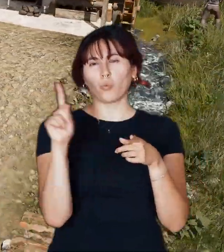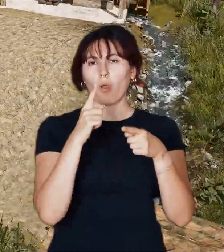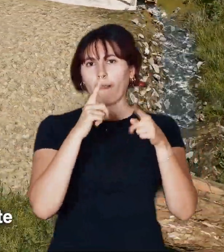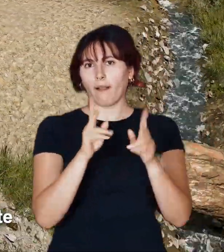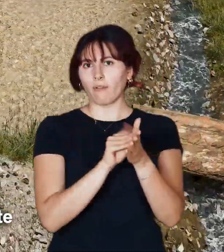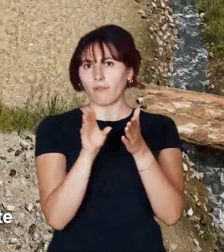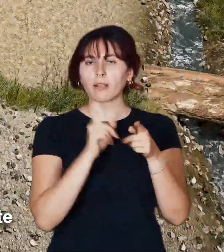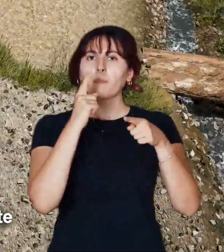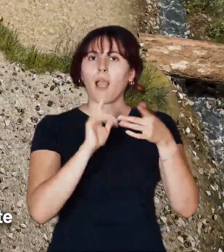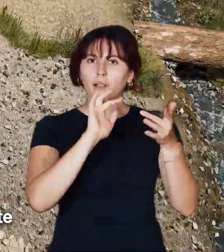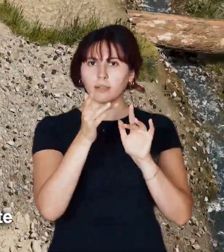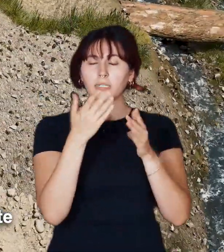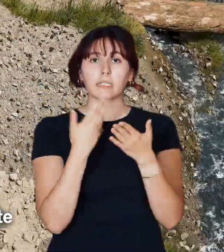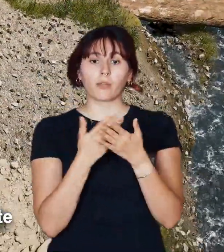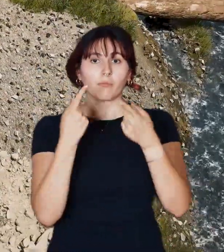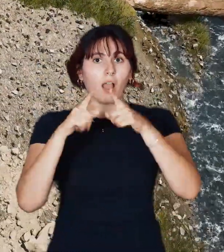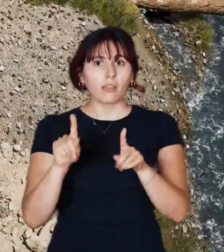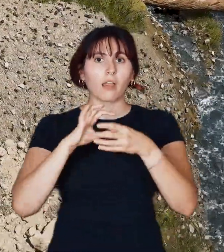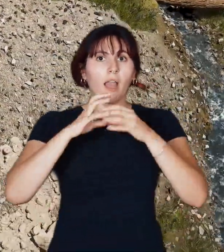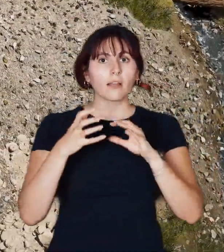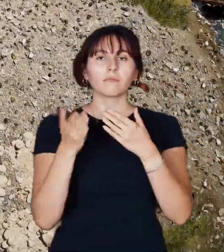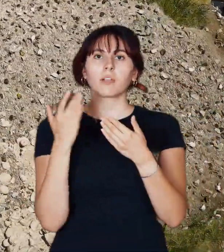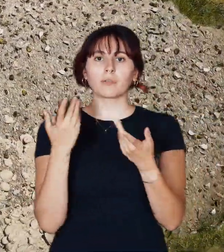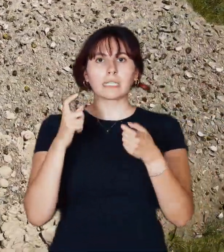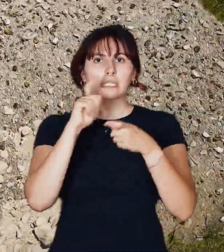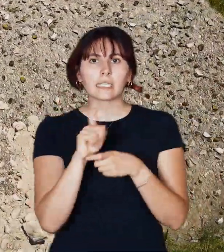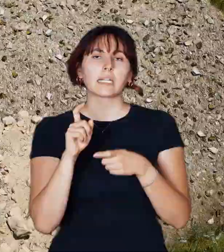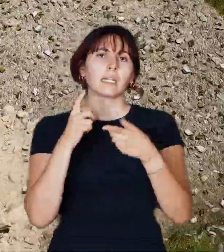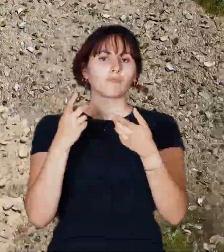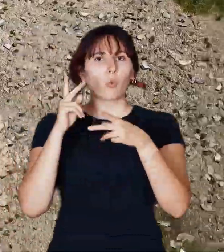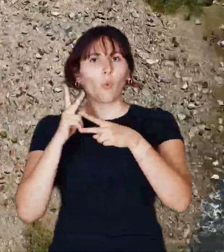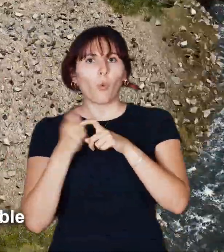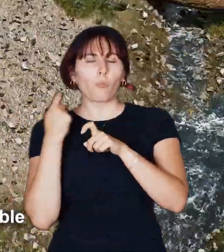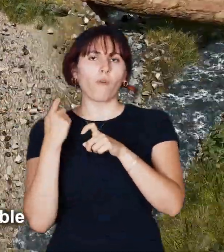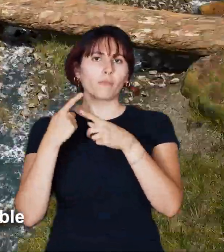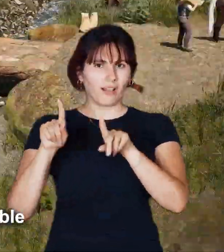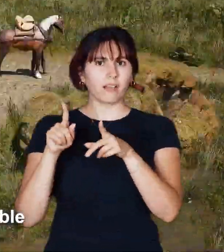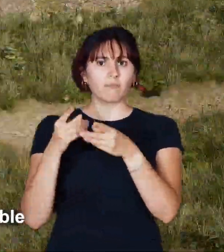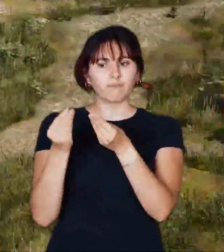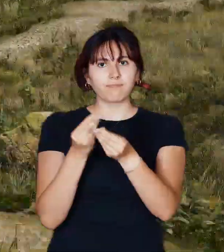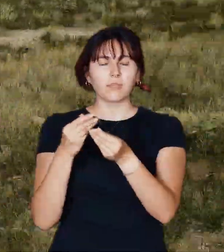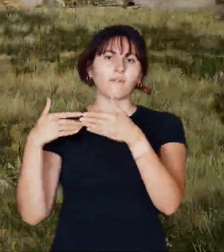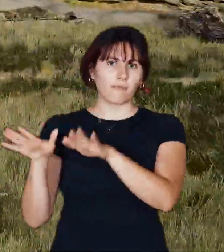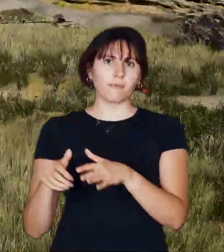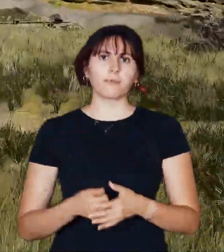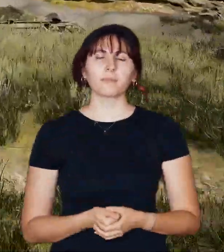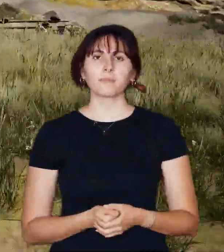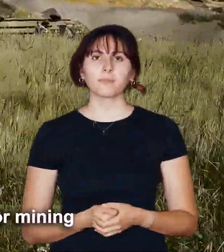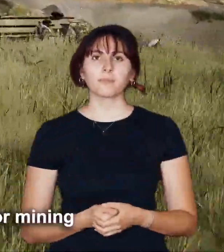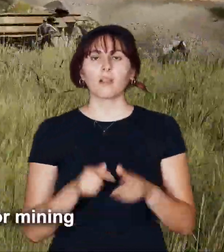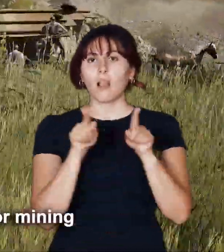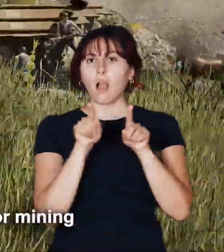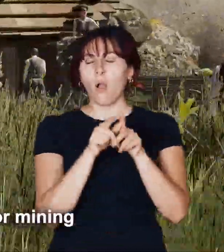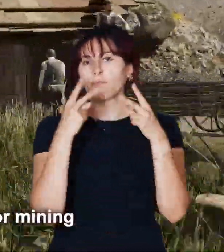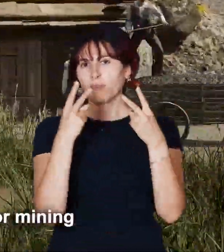sphalerite, pyrrhotite, and chalcopyrite onto the waste heaps. Operating in the district would not have been possible without a mine forge,